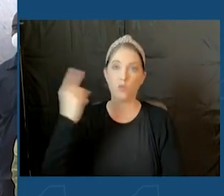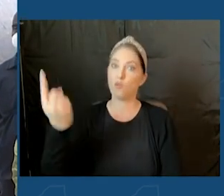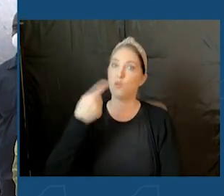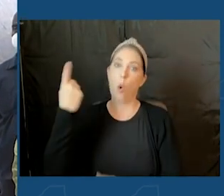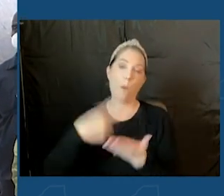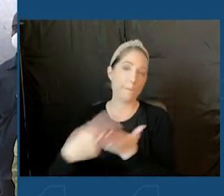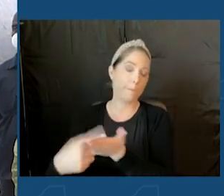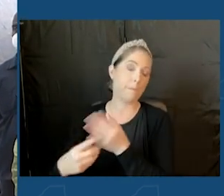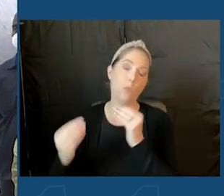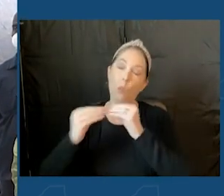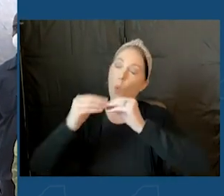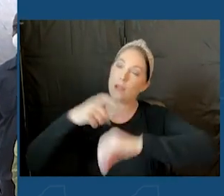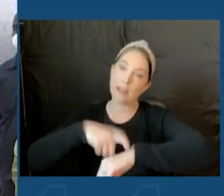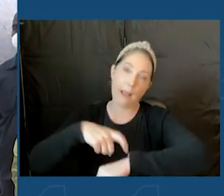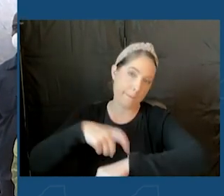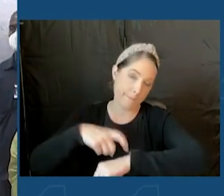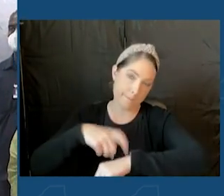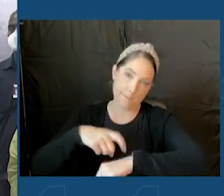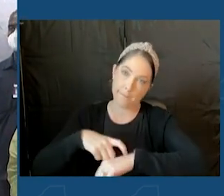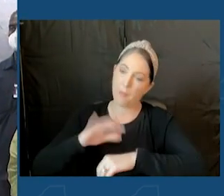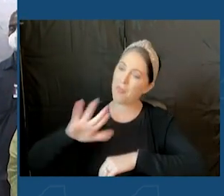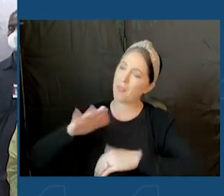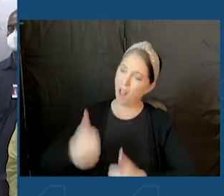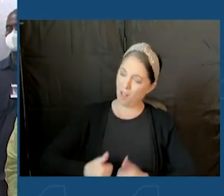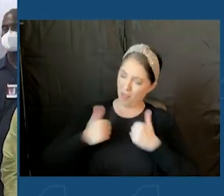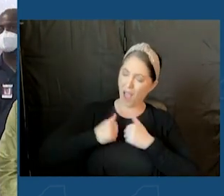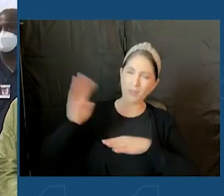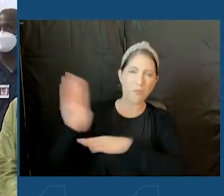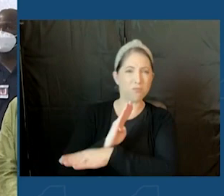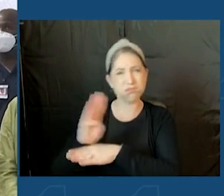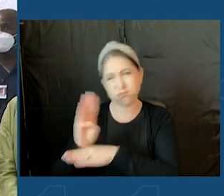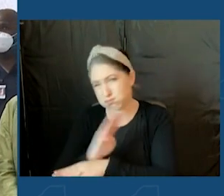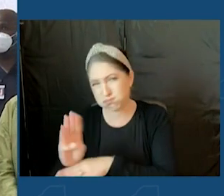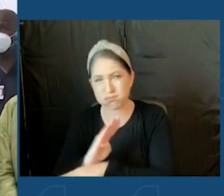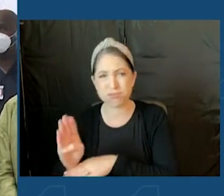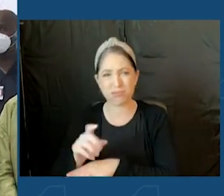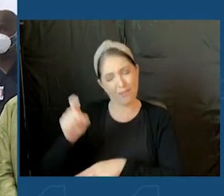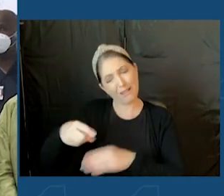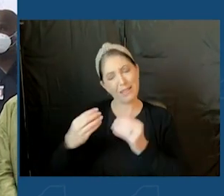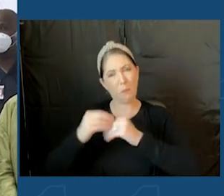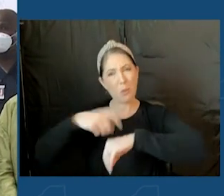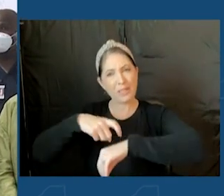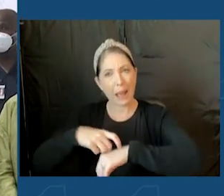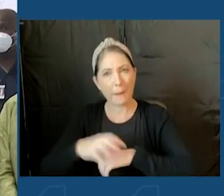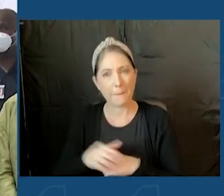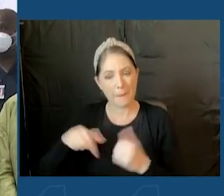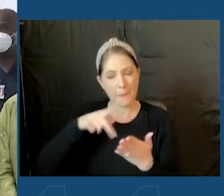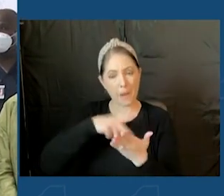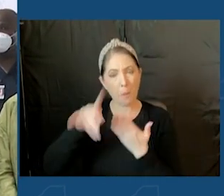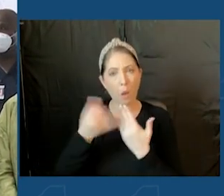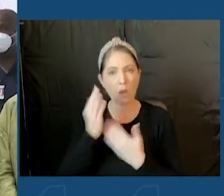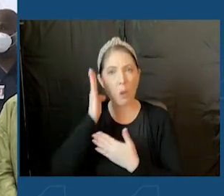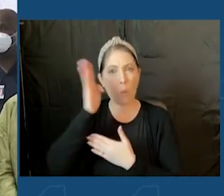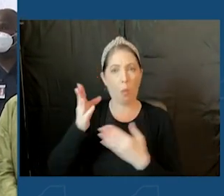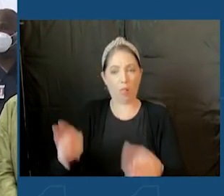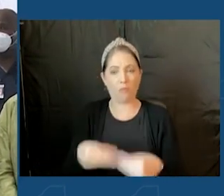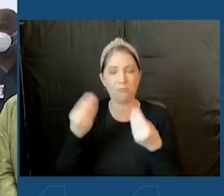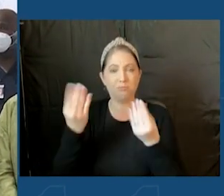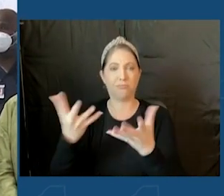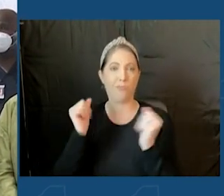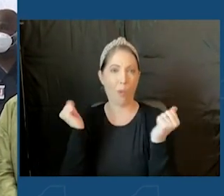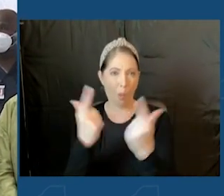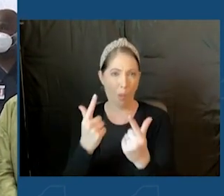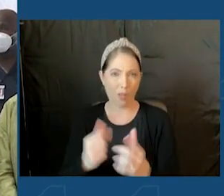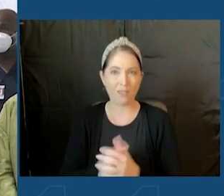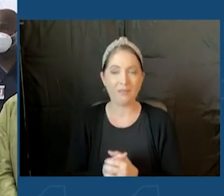more time for people in their busy lives. And this project is going to deliver all of those things.